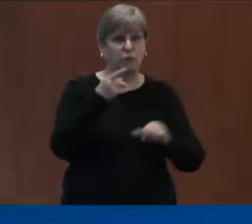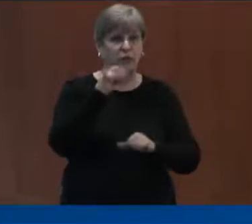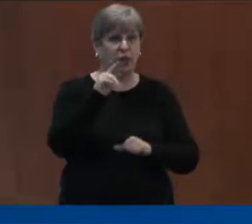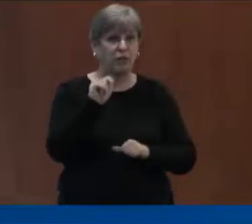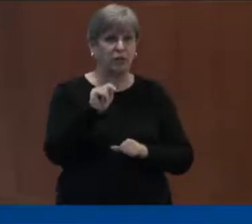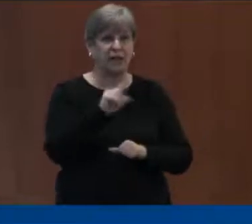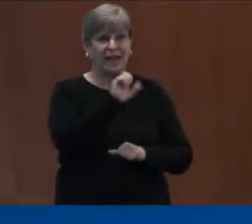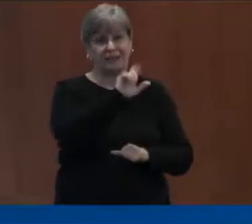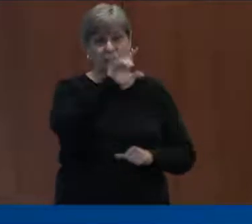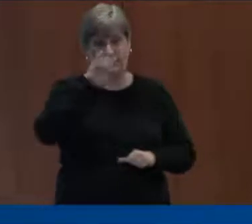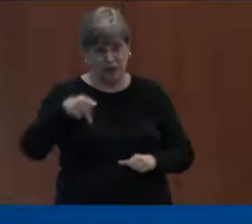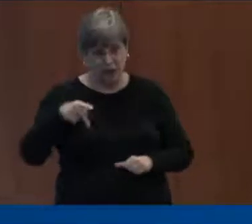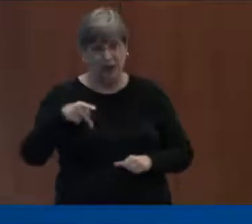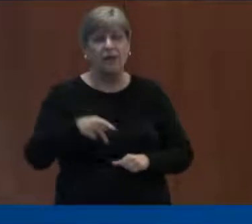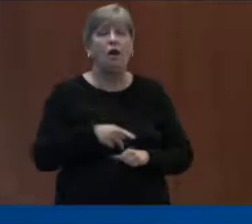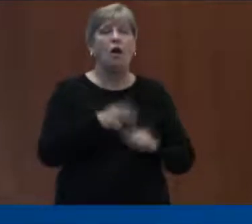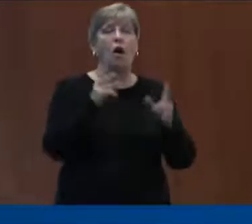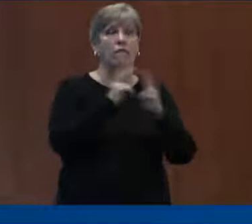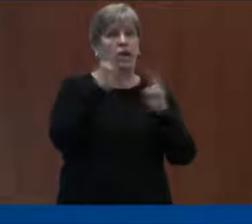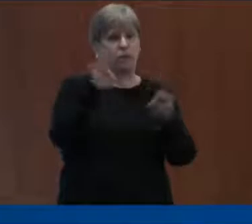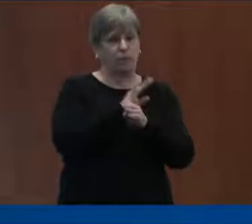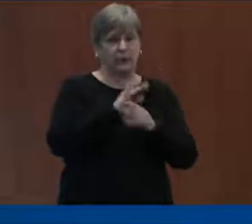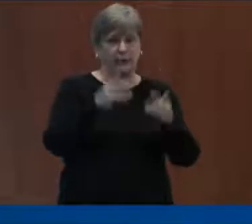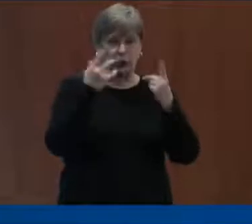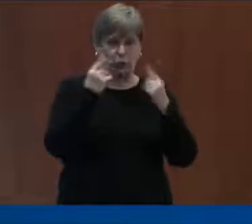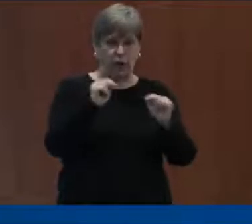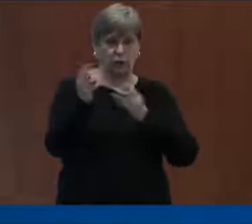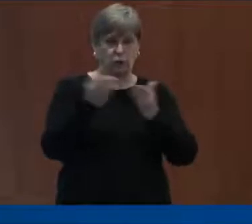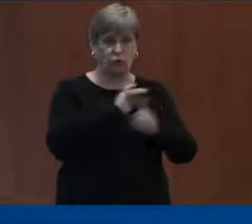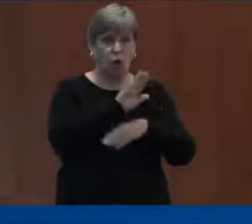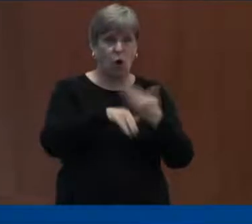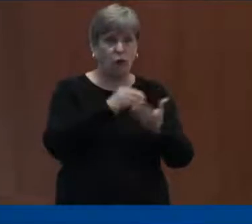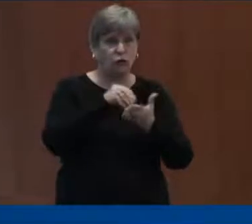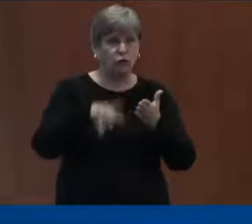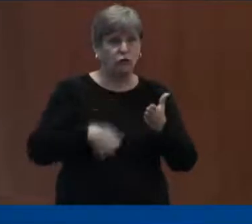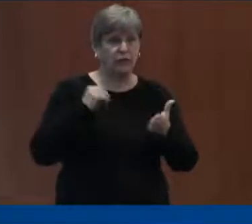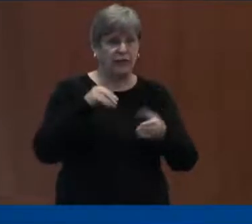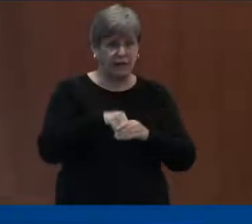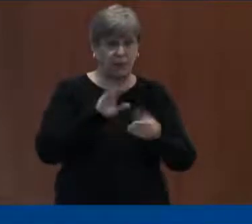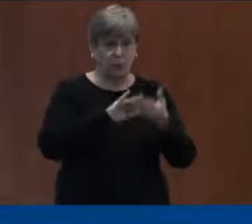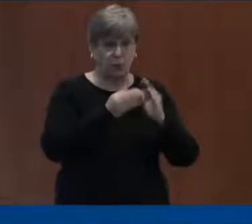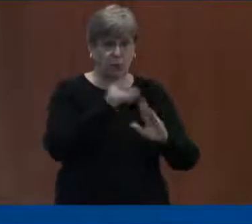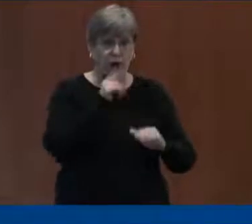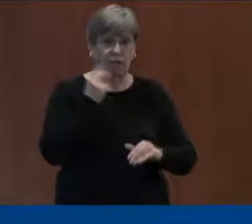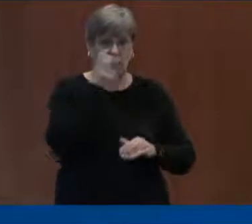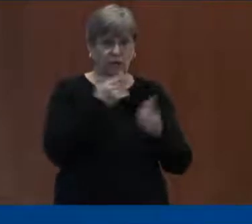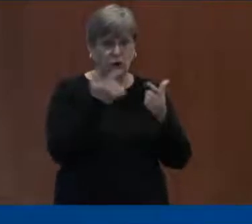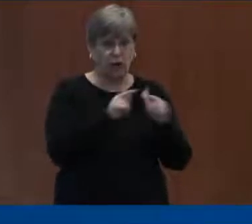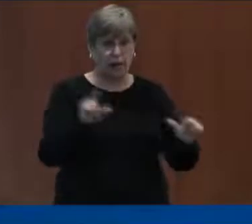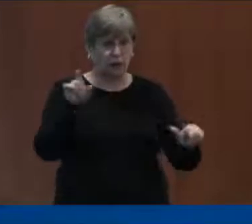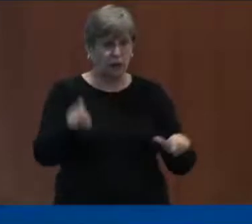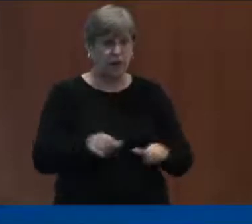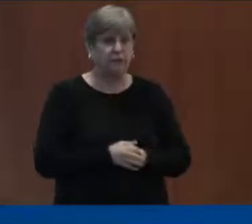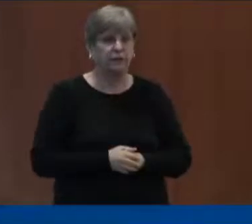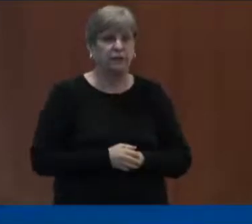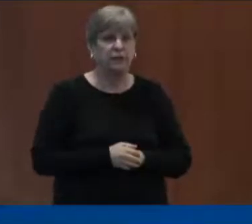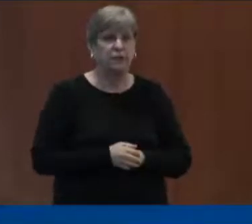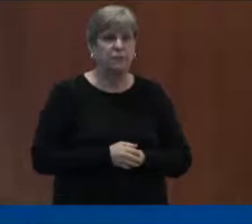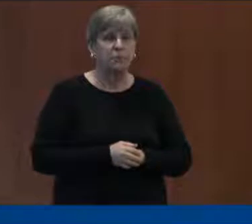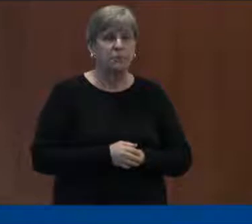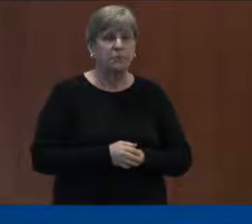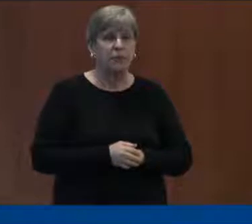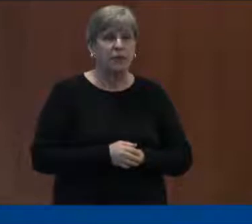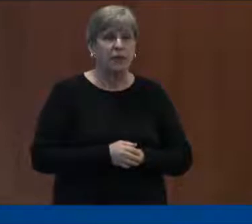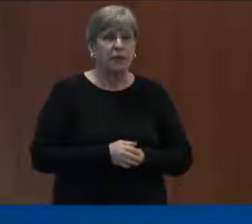pathologists, or SLPs, are very busy trying to serve all of the students in our community who have speech or language needs. And